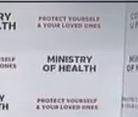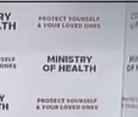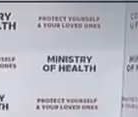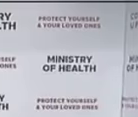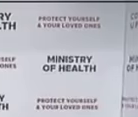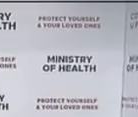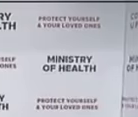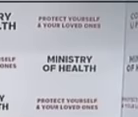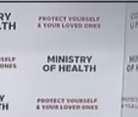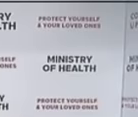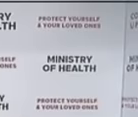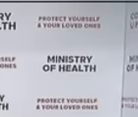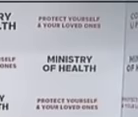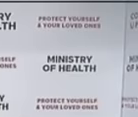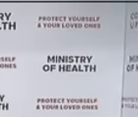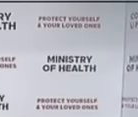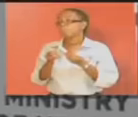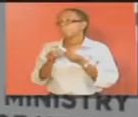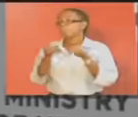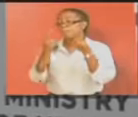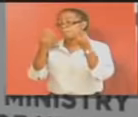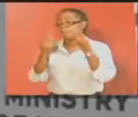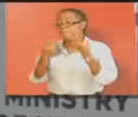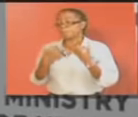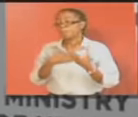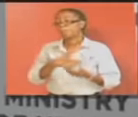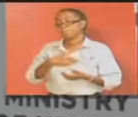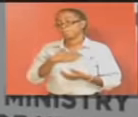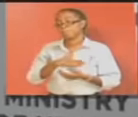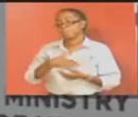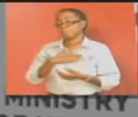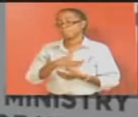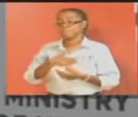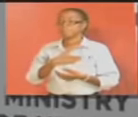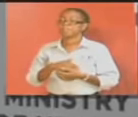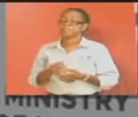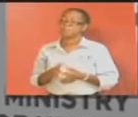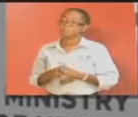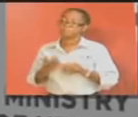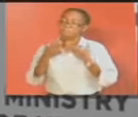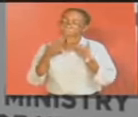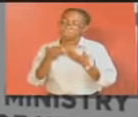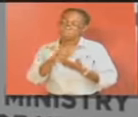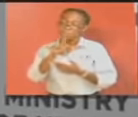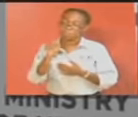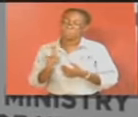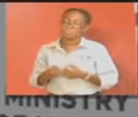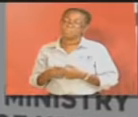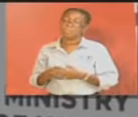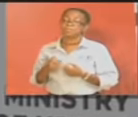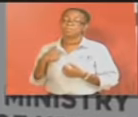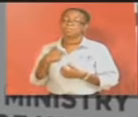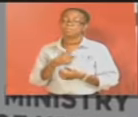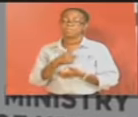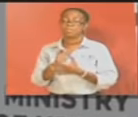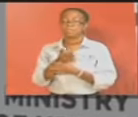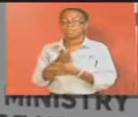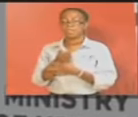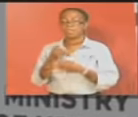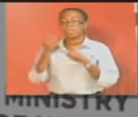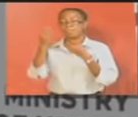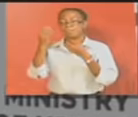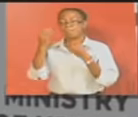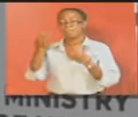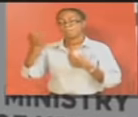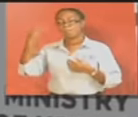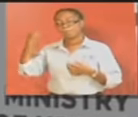Okay, thank you for the questions. The information that we have shared in the past and that you outlined actually quite nicely is